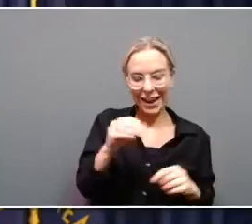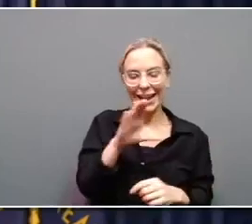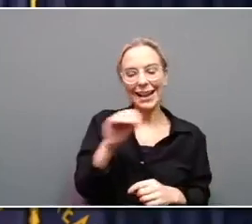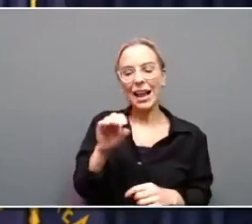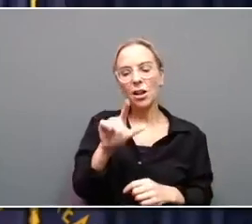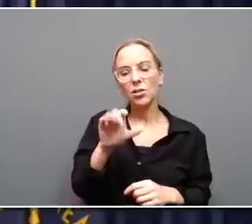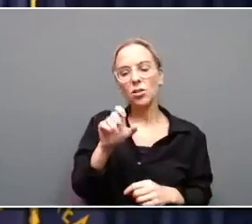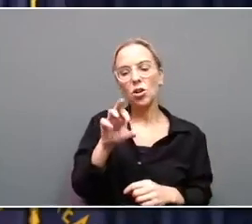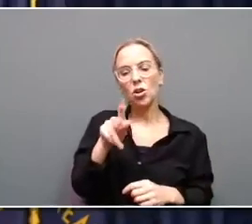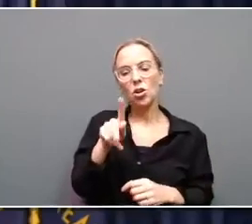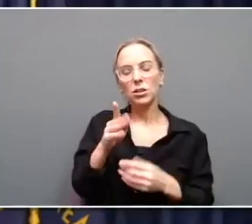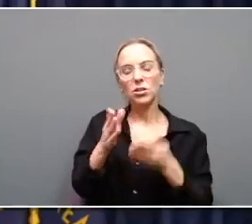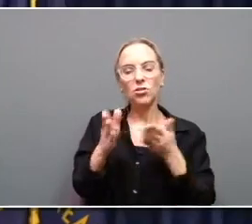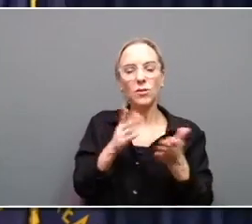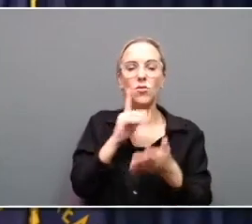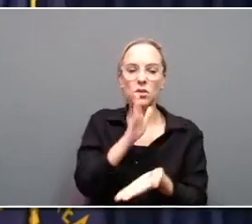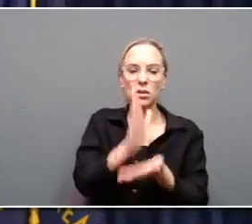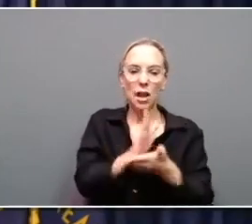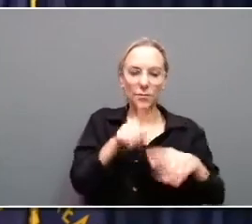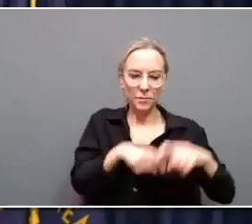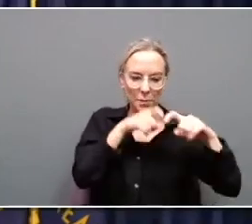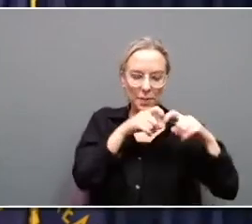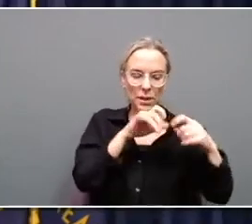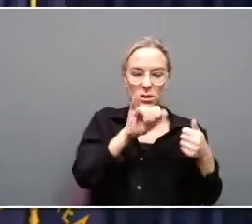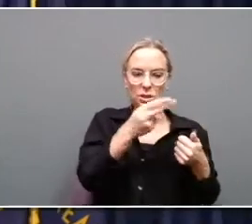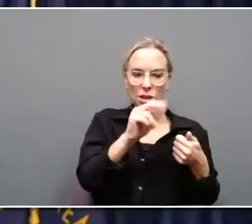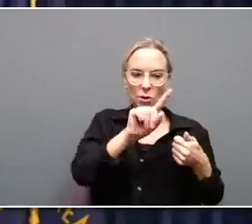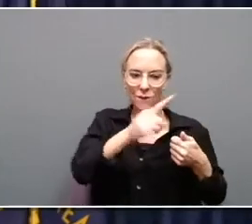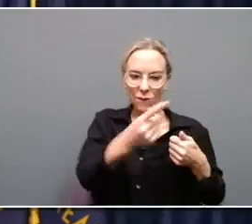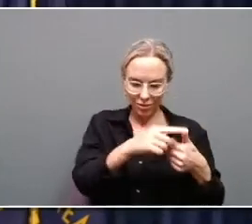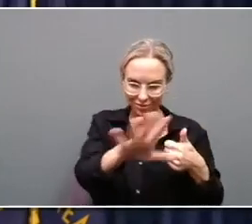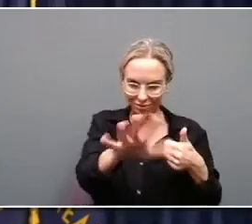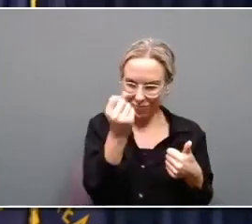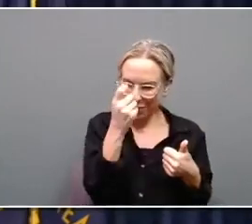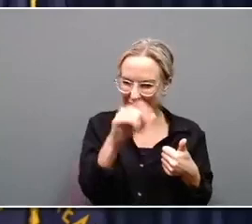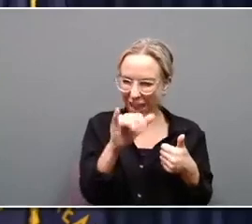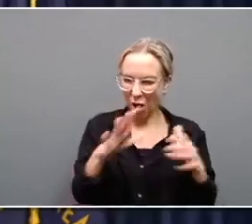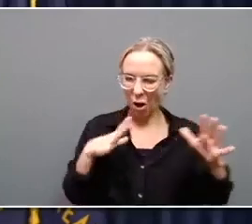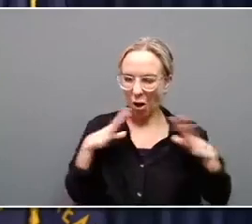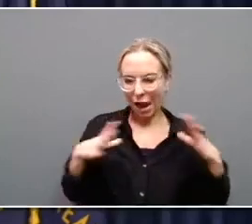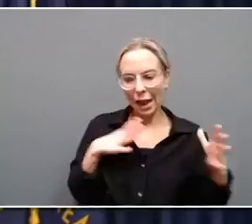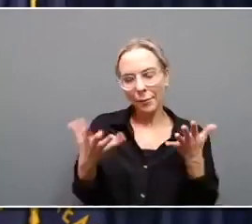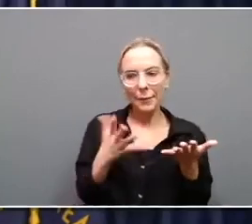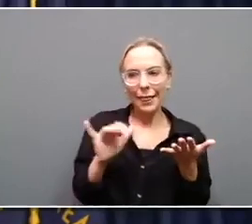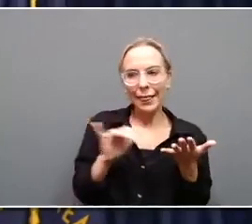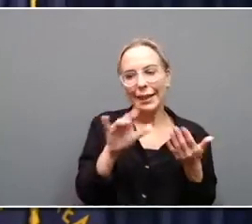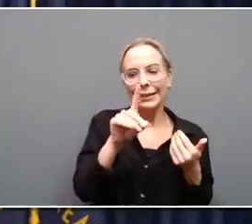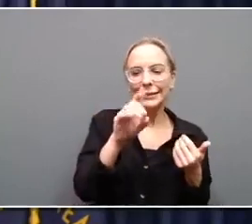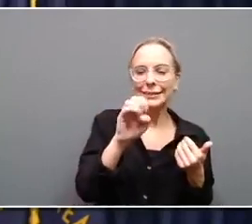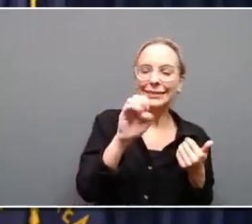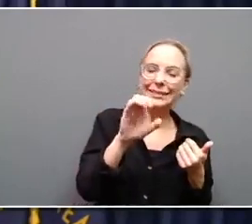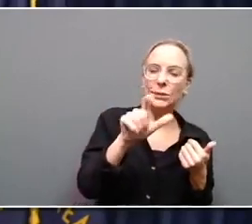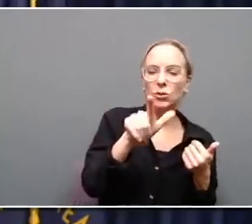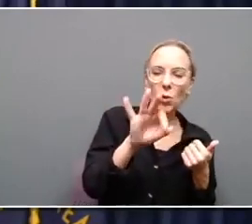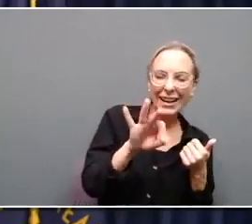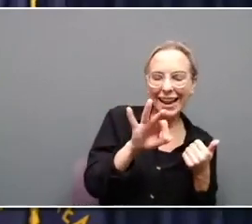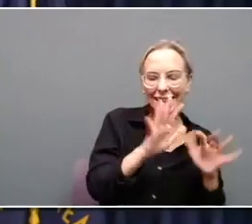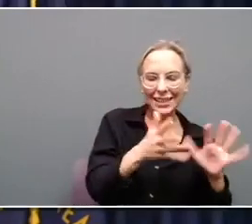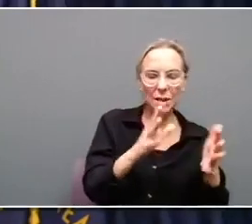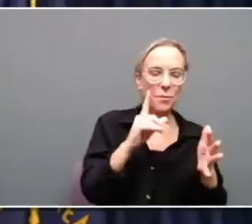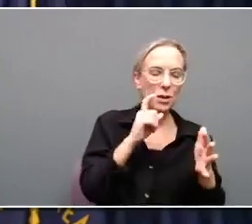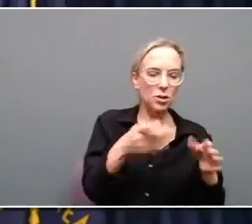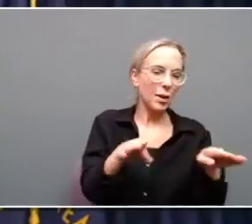starting Monday, January 1st, though remember with the holidays, that might be like a December 29th because they'll be